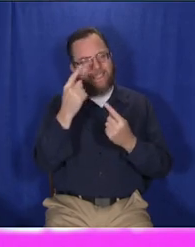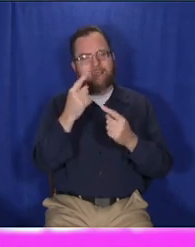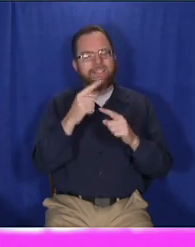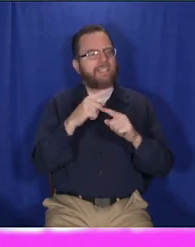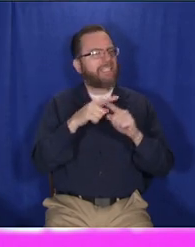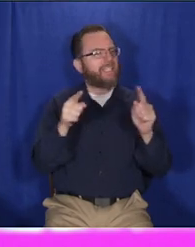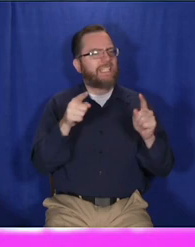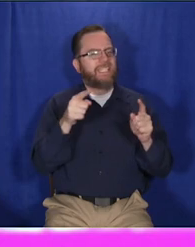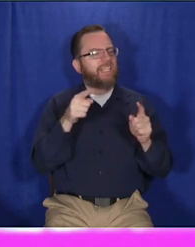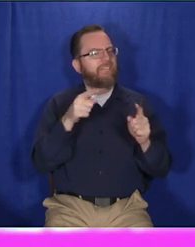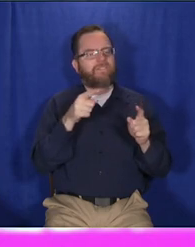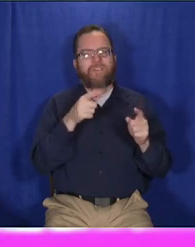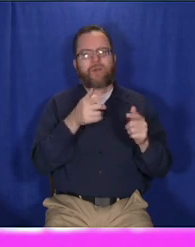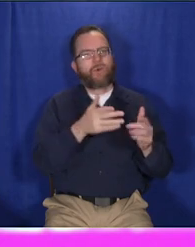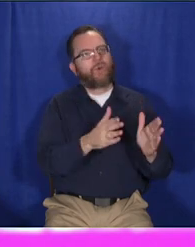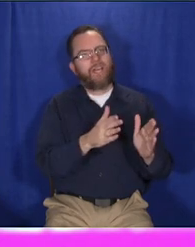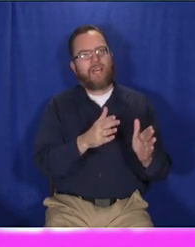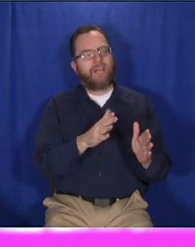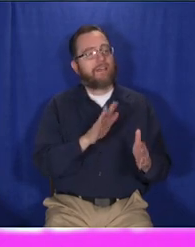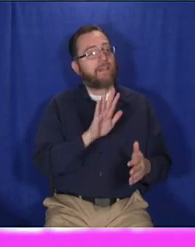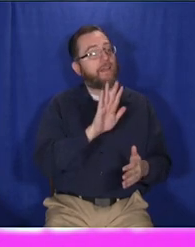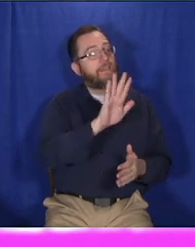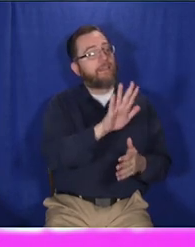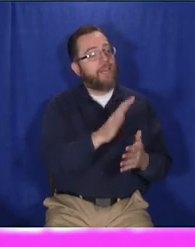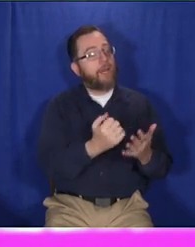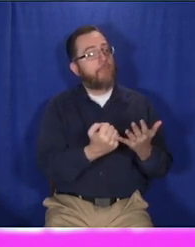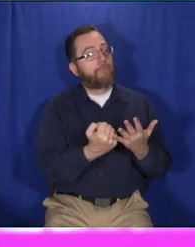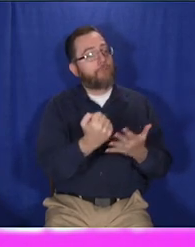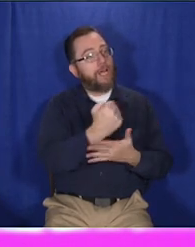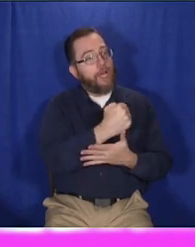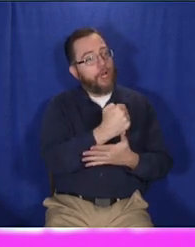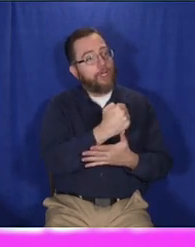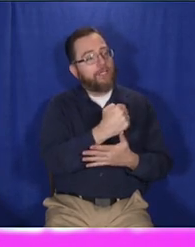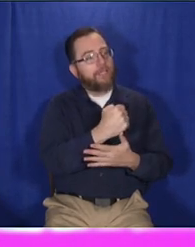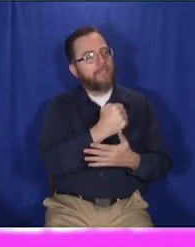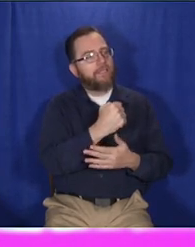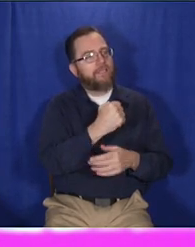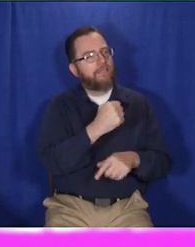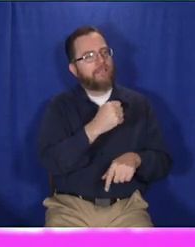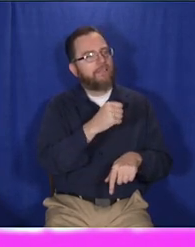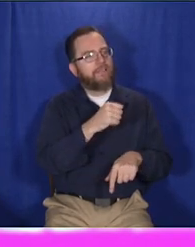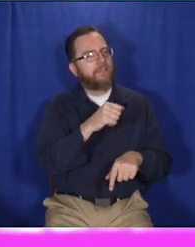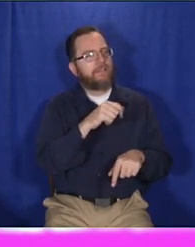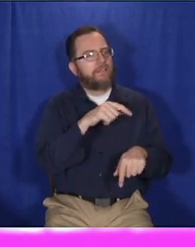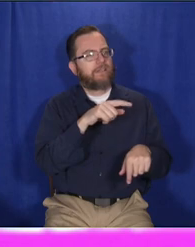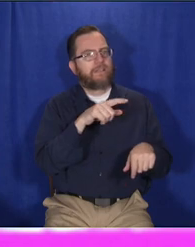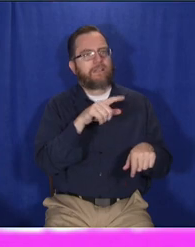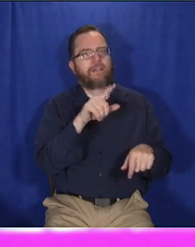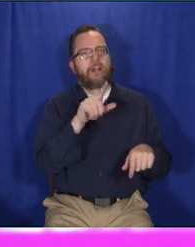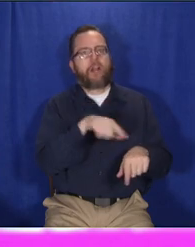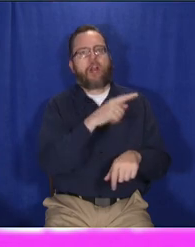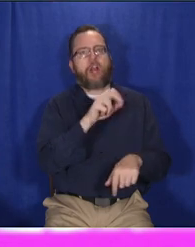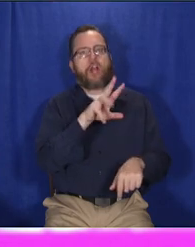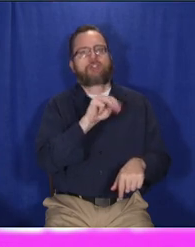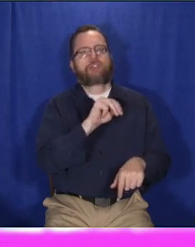wise wealthy people, they prioritize long-term value over, short-term